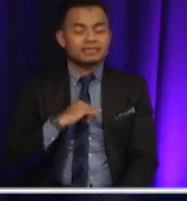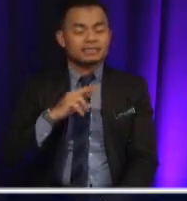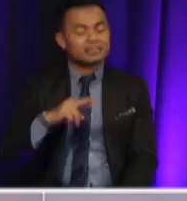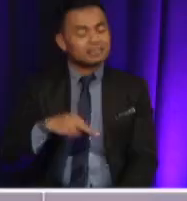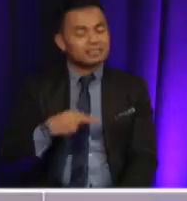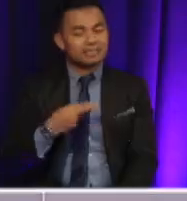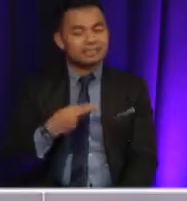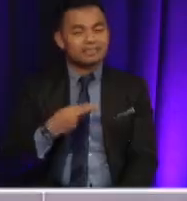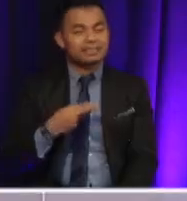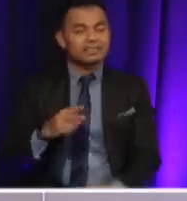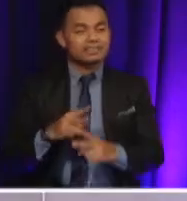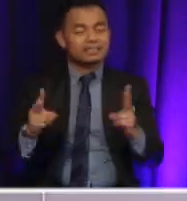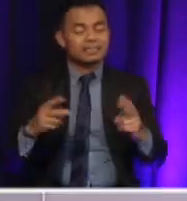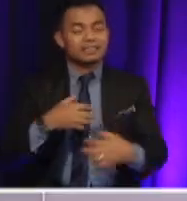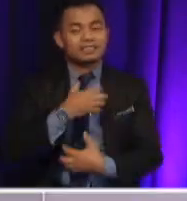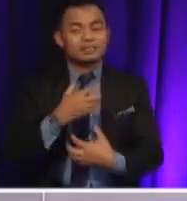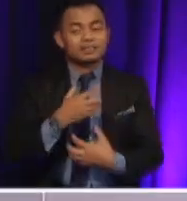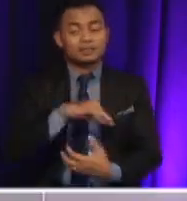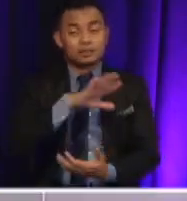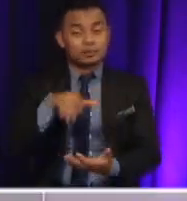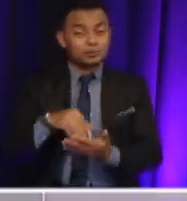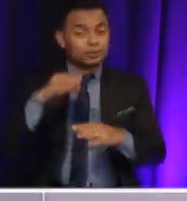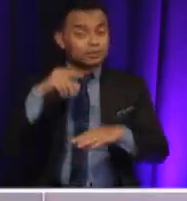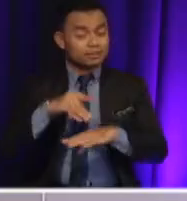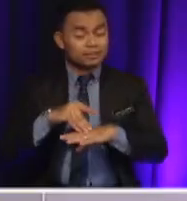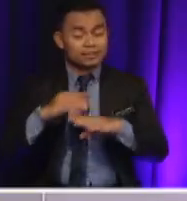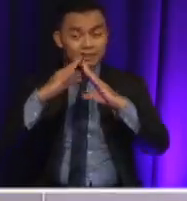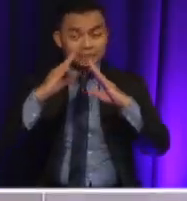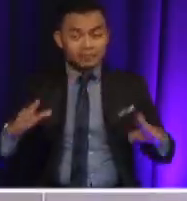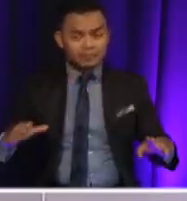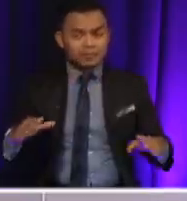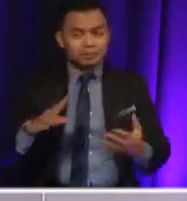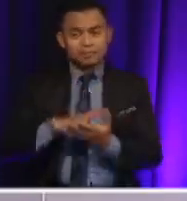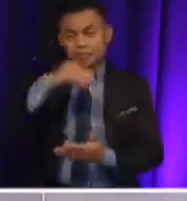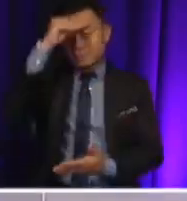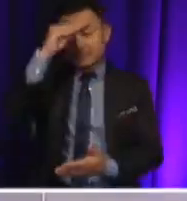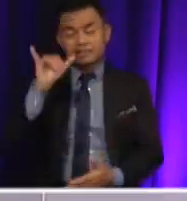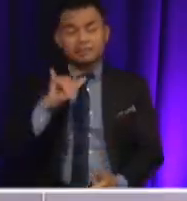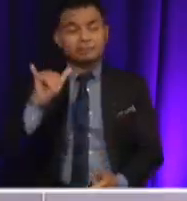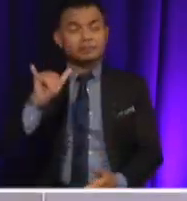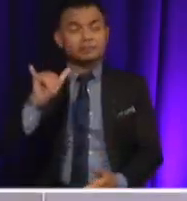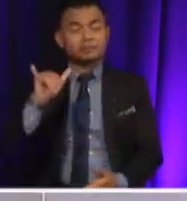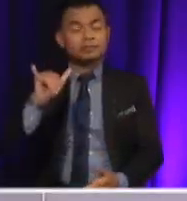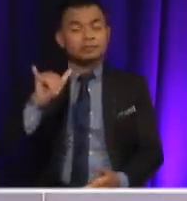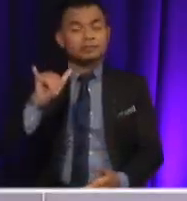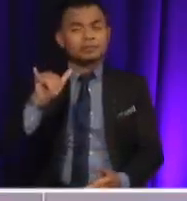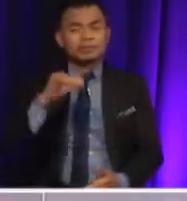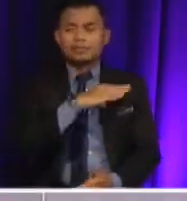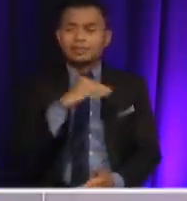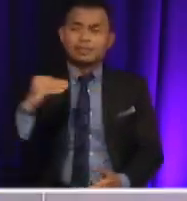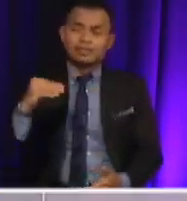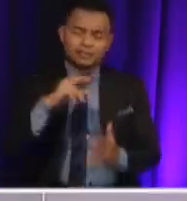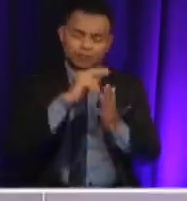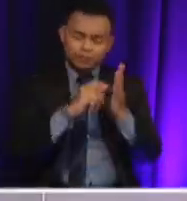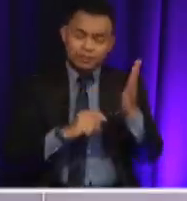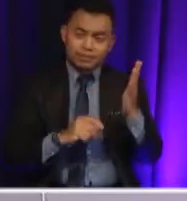very heartwarming. I'm sure pupils at home, you're also learning together with us. So please go ahead and write your own poem and recite it for